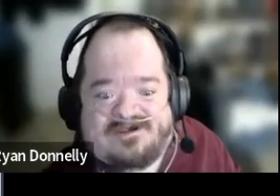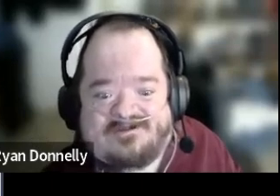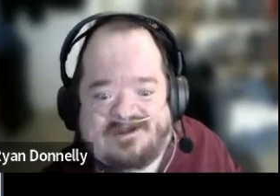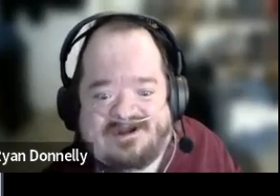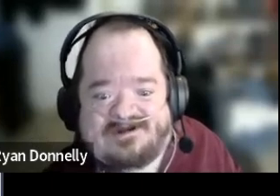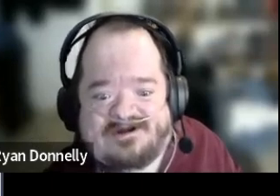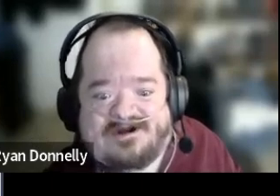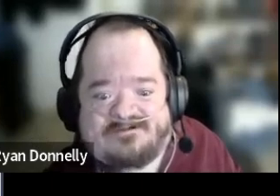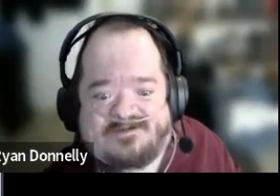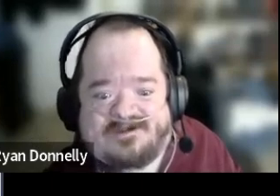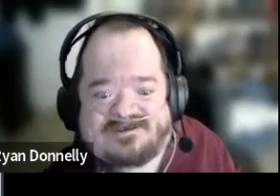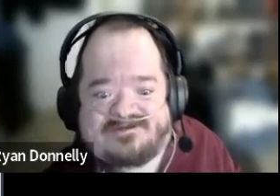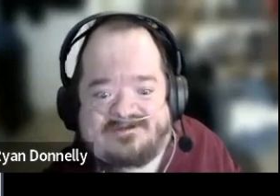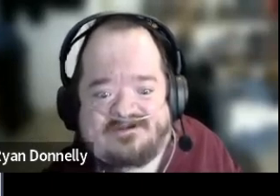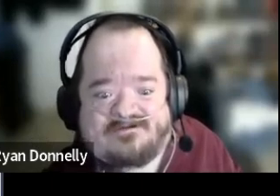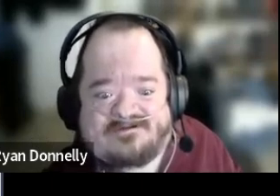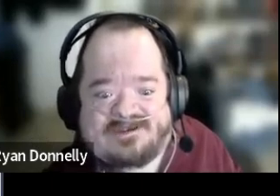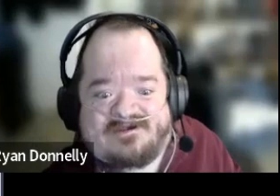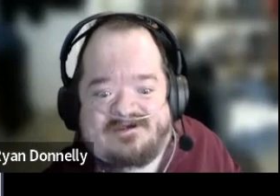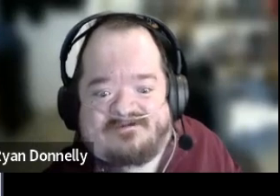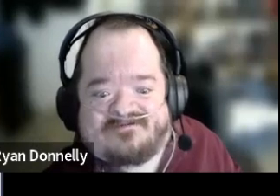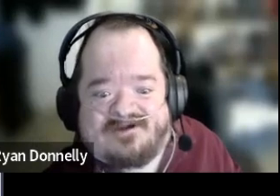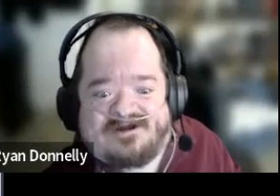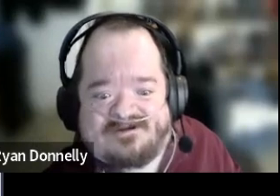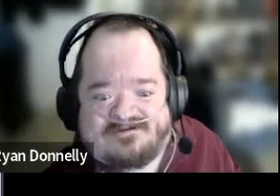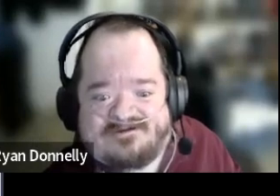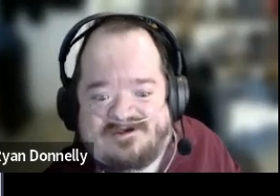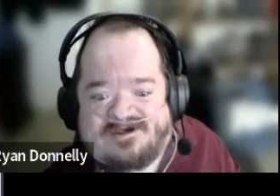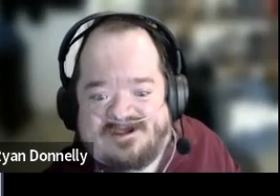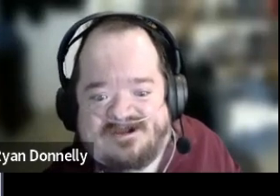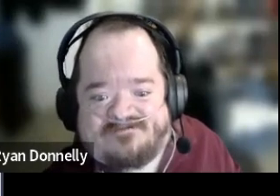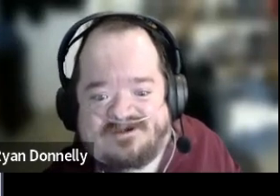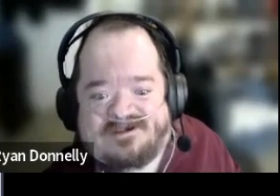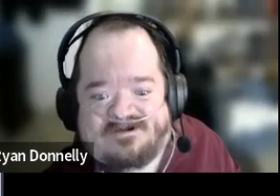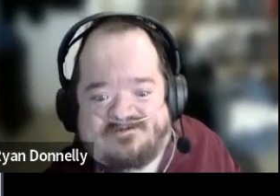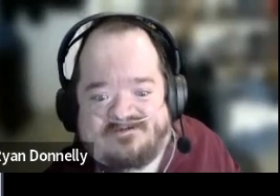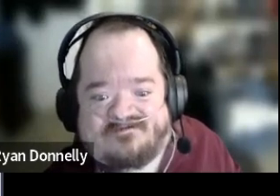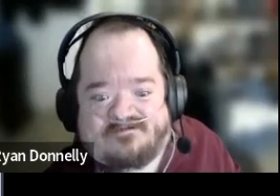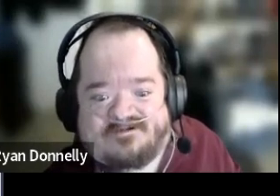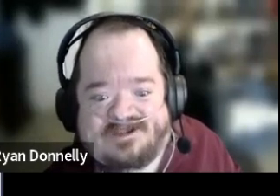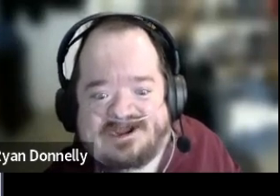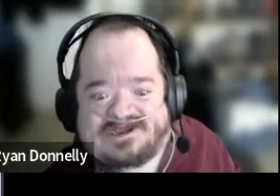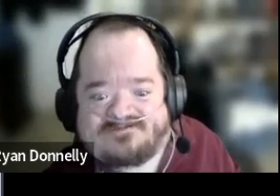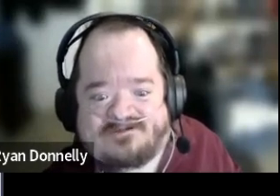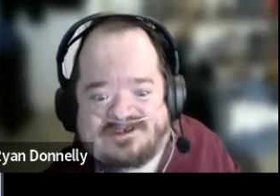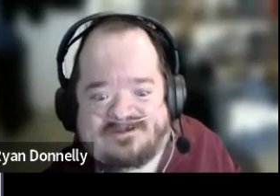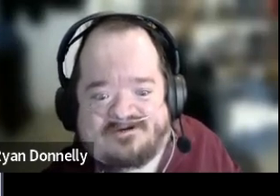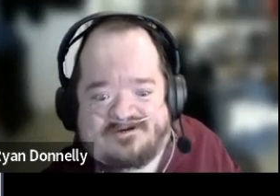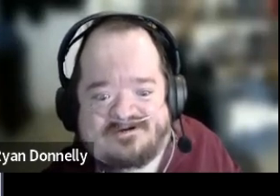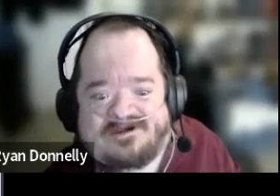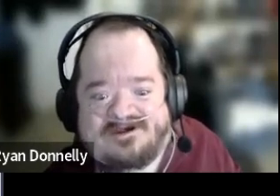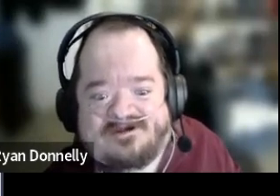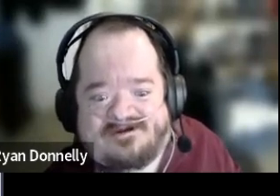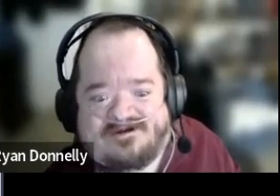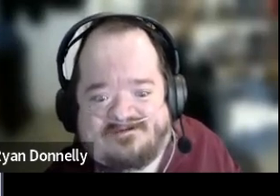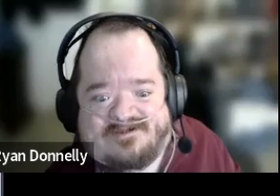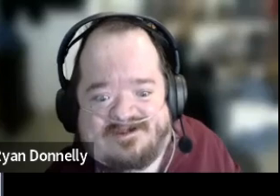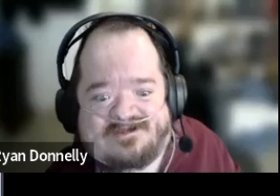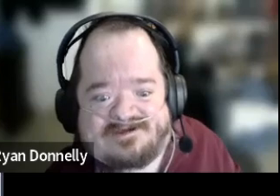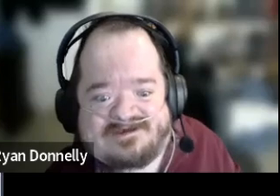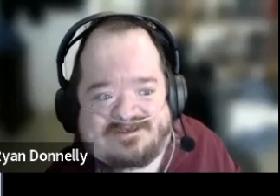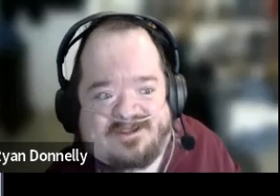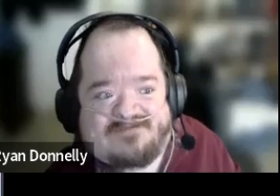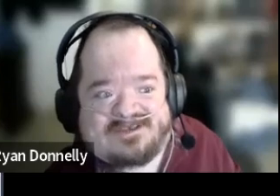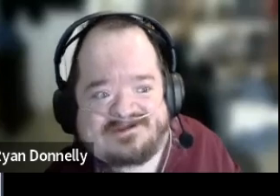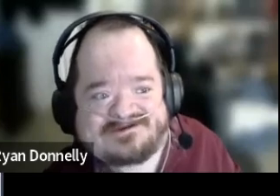bills that our legislators file every year before the actual start of